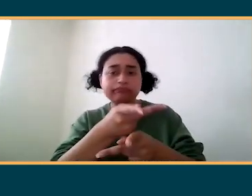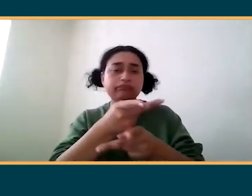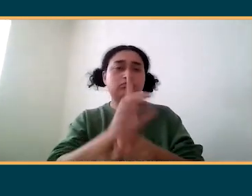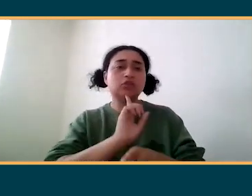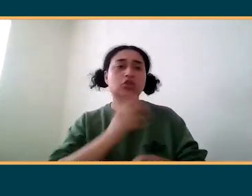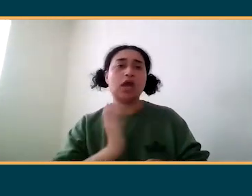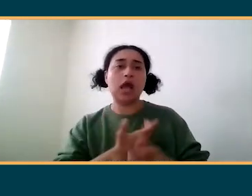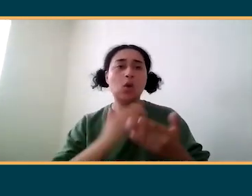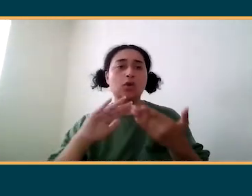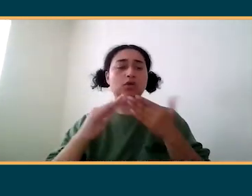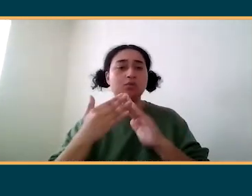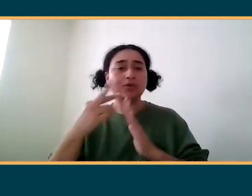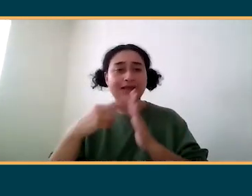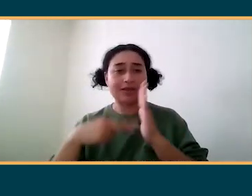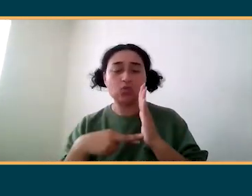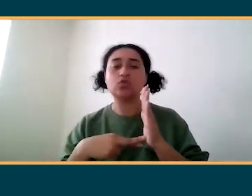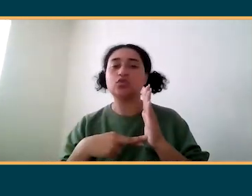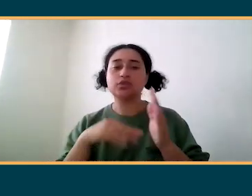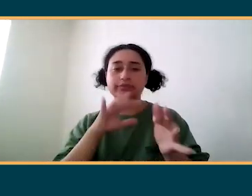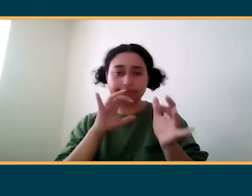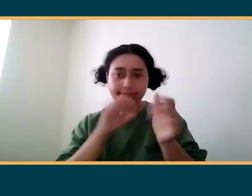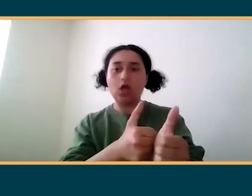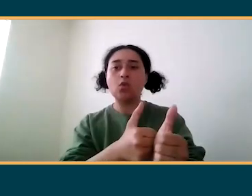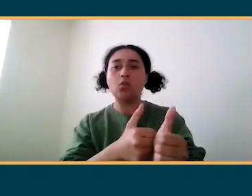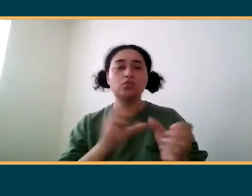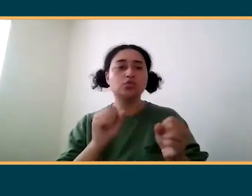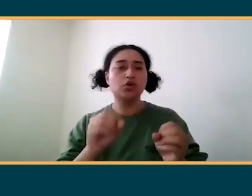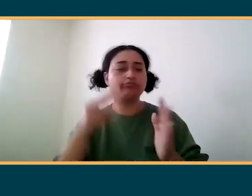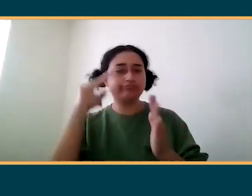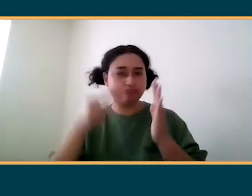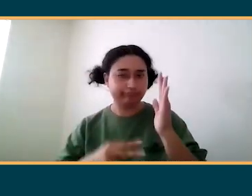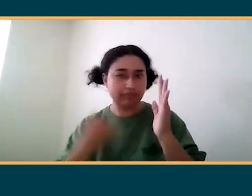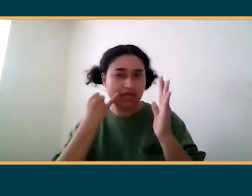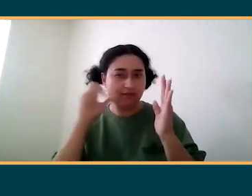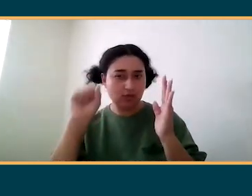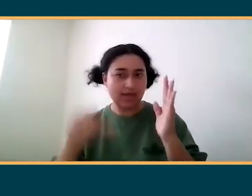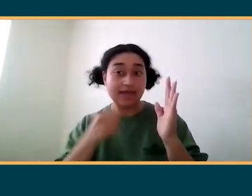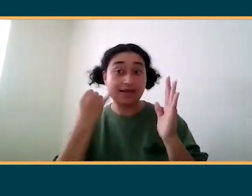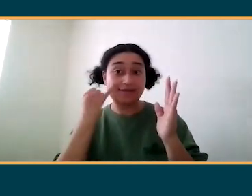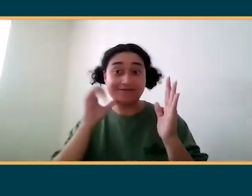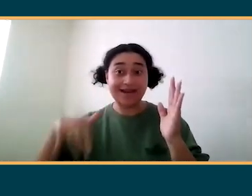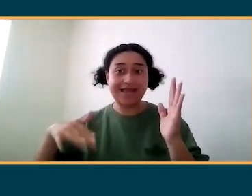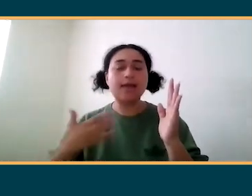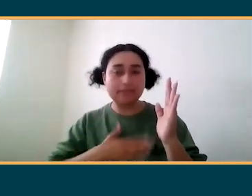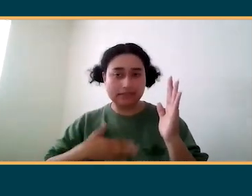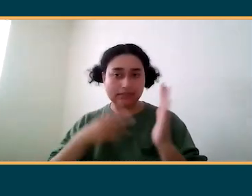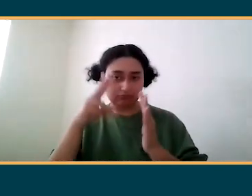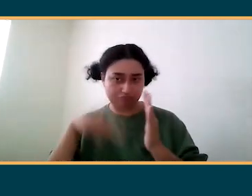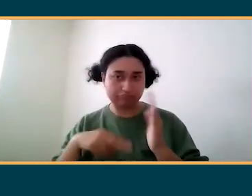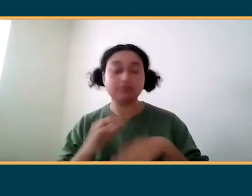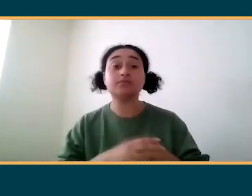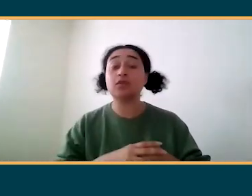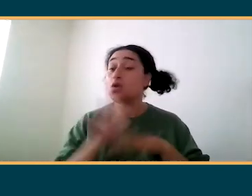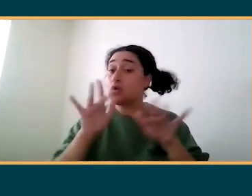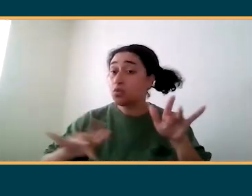our community guidelines are being adhered to. So take a moment and read through those if you haven't already. We are recording because